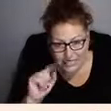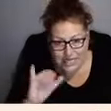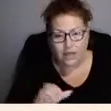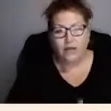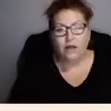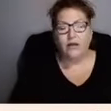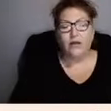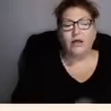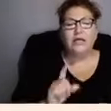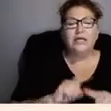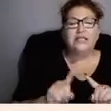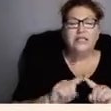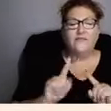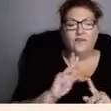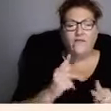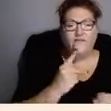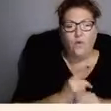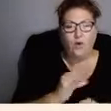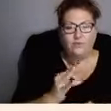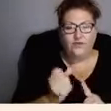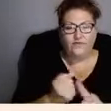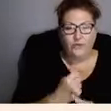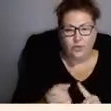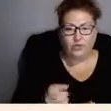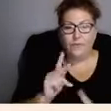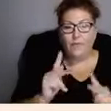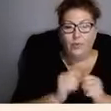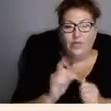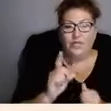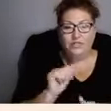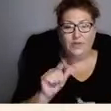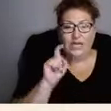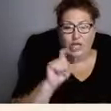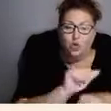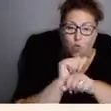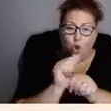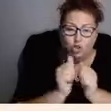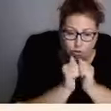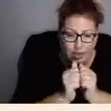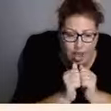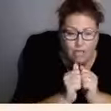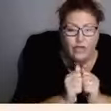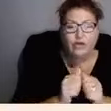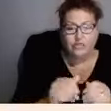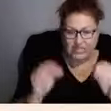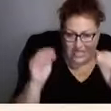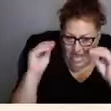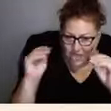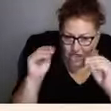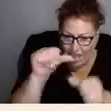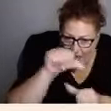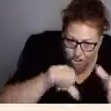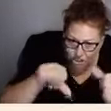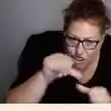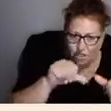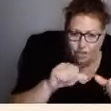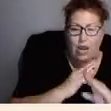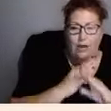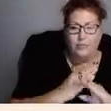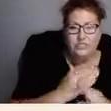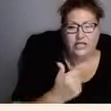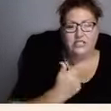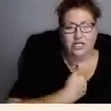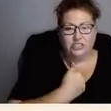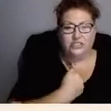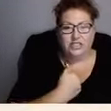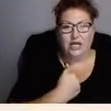people with disabilities need to work together to appreciate each other